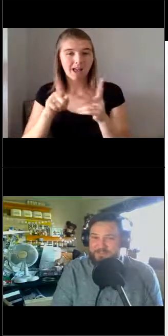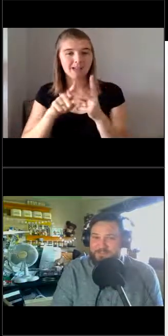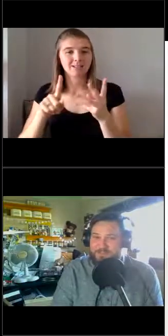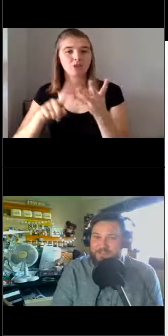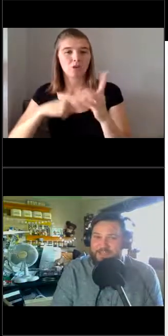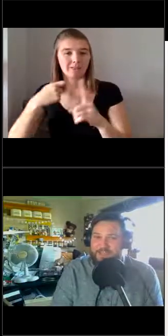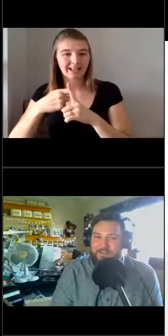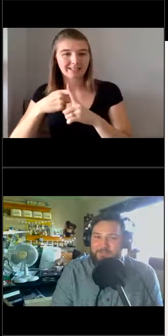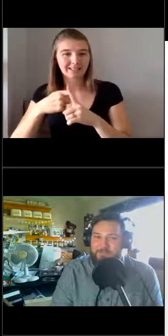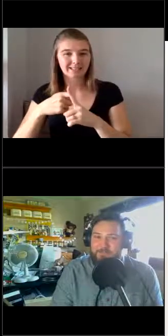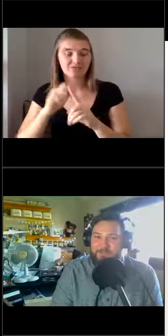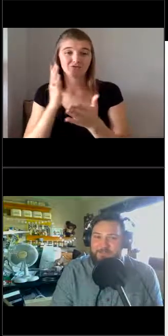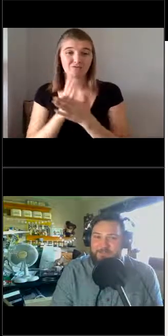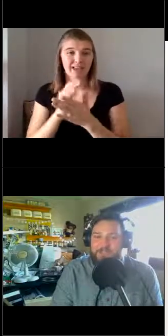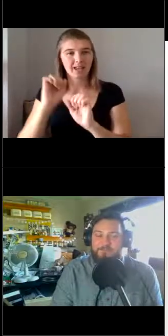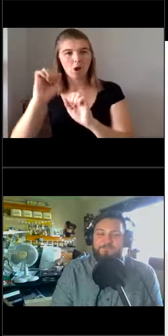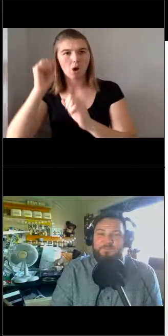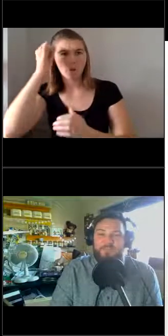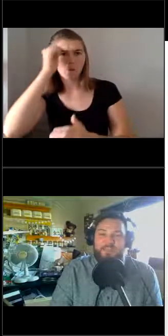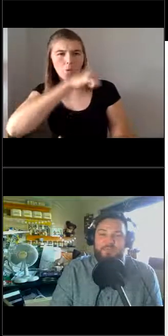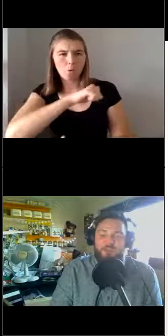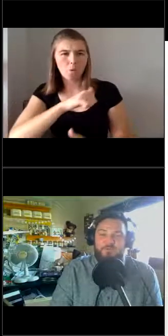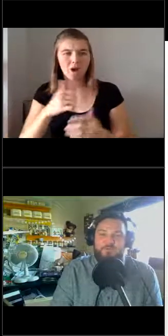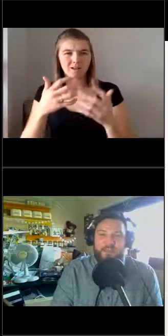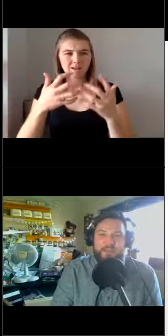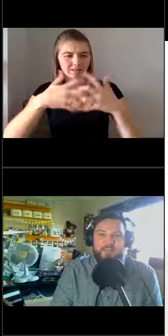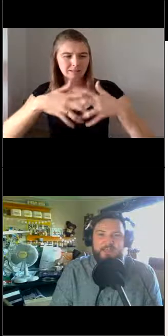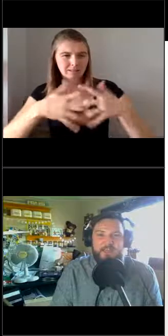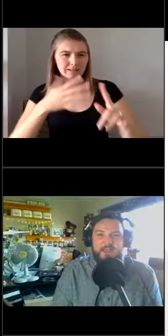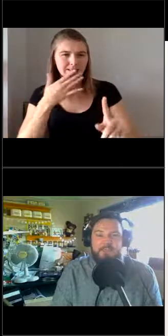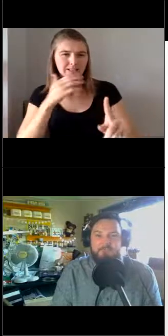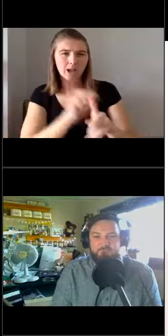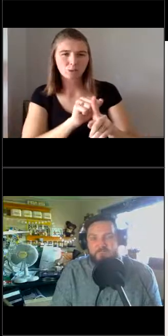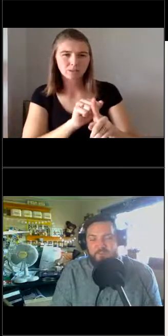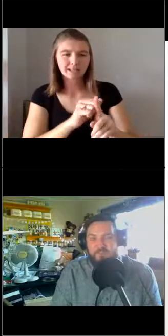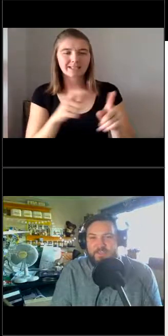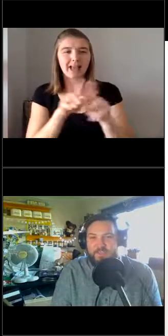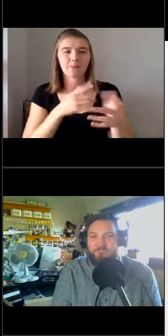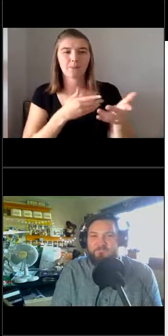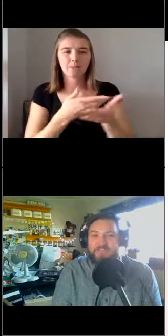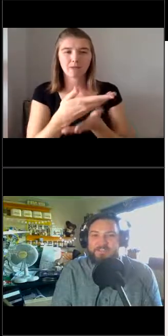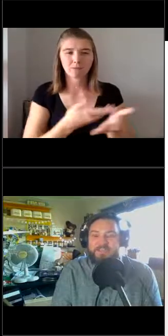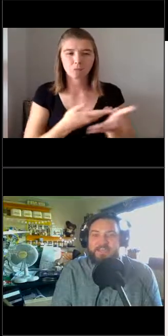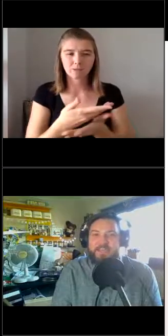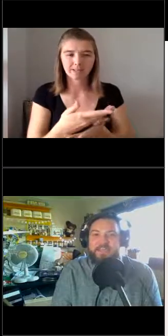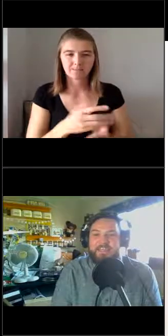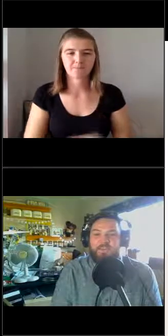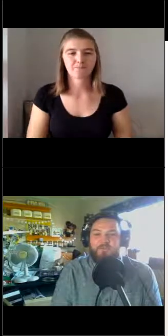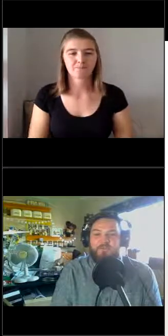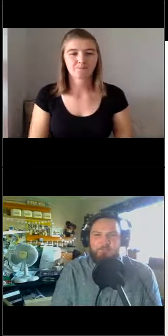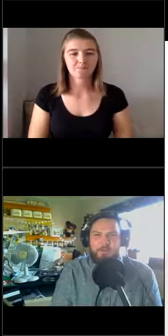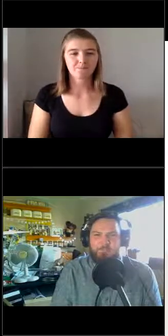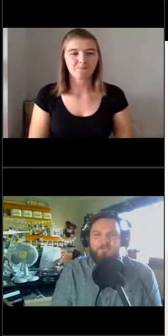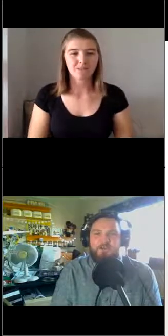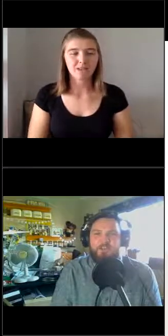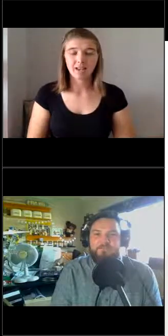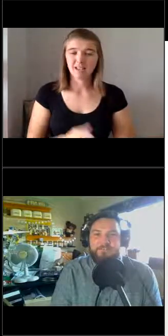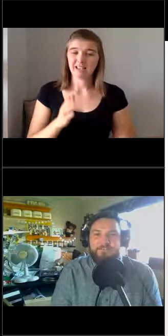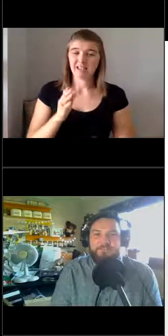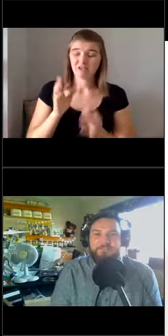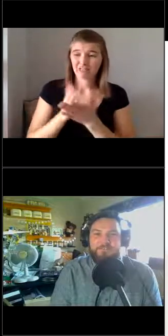in diagnostics and therapeutics. Now, you have had, I think it's fair to say, quite a